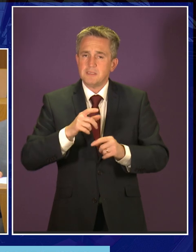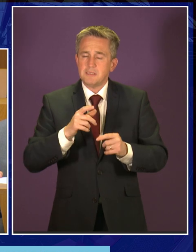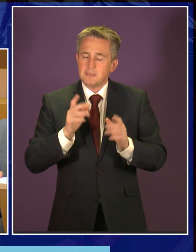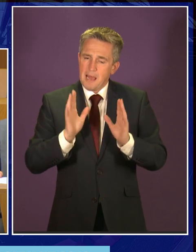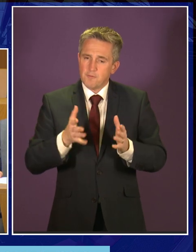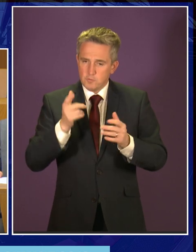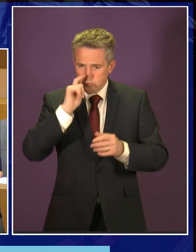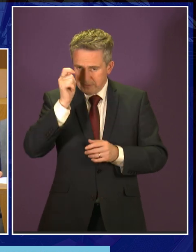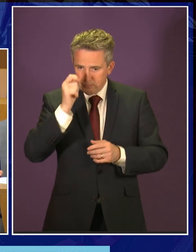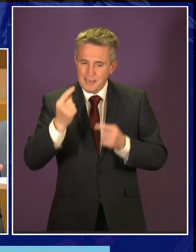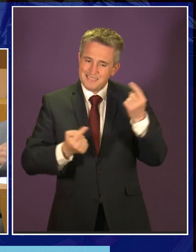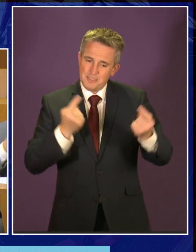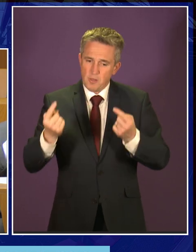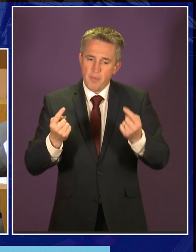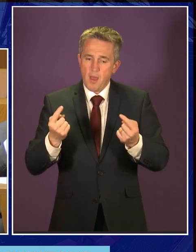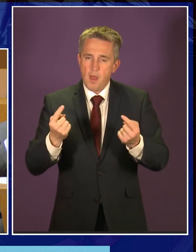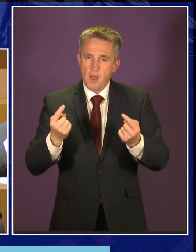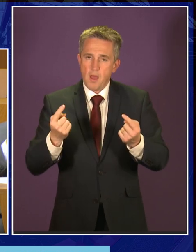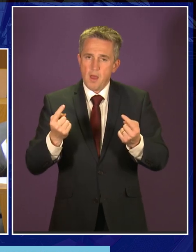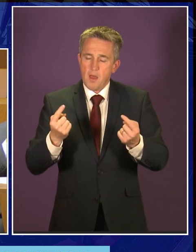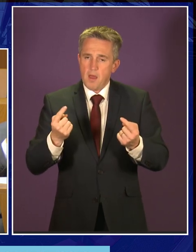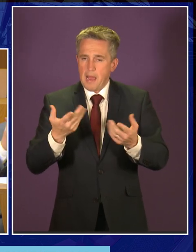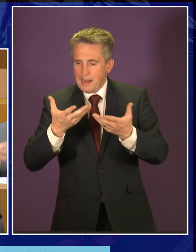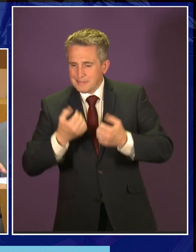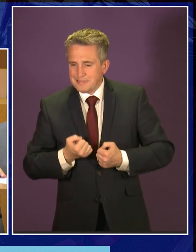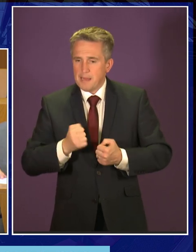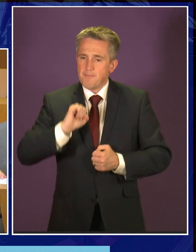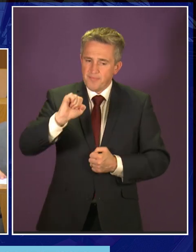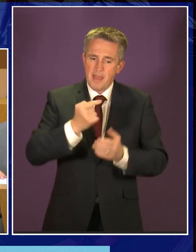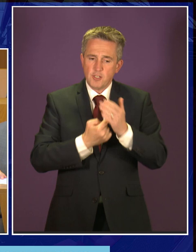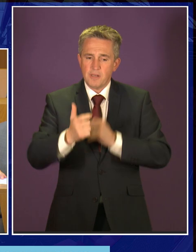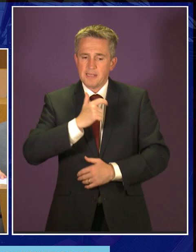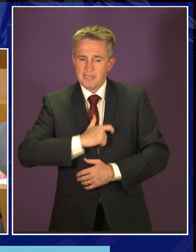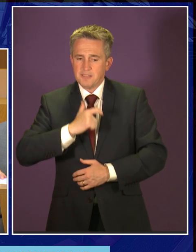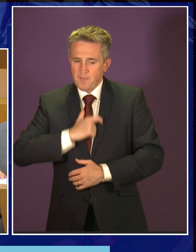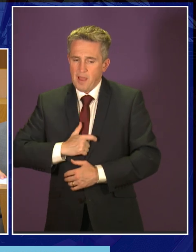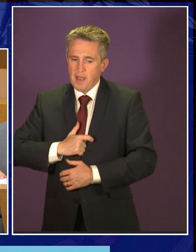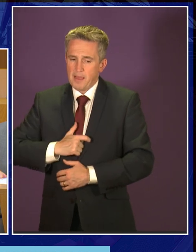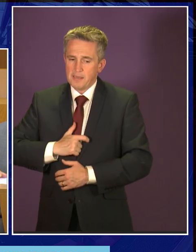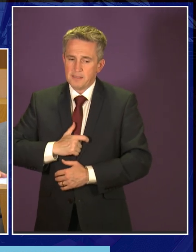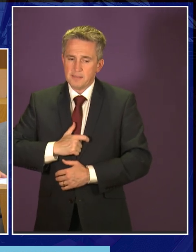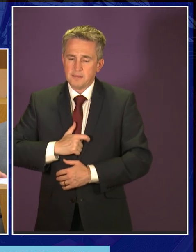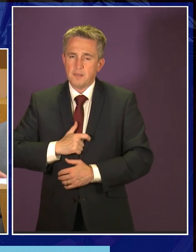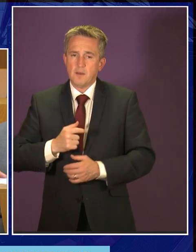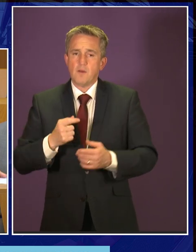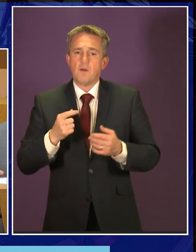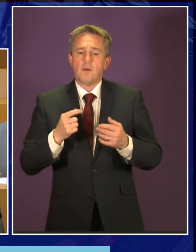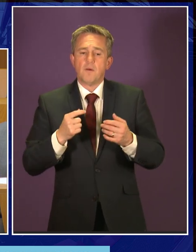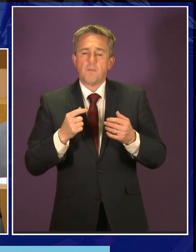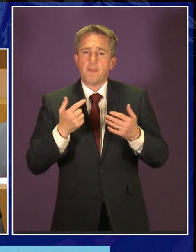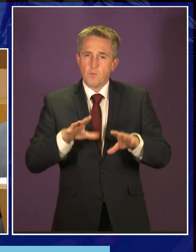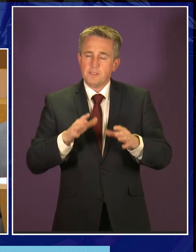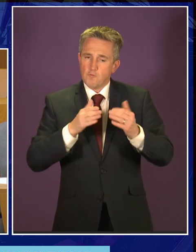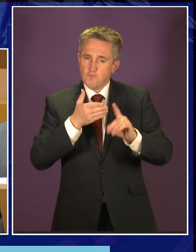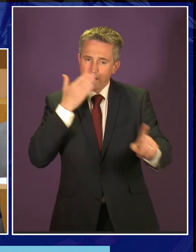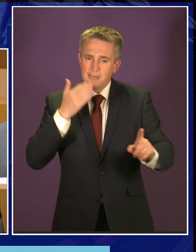respecting different cultures that are based on the unique identities, which constitute societies such as class,